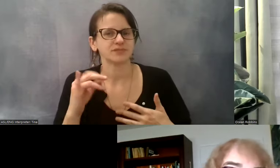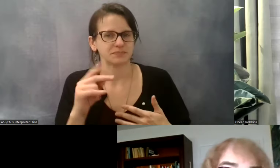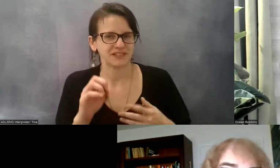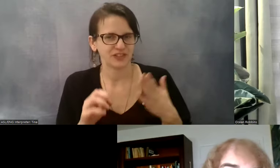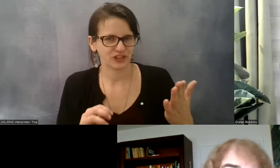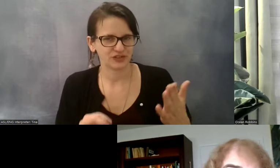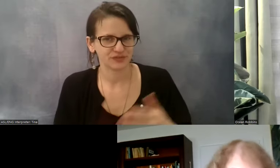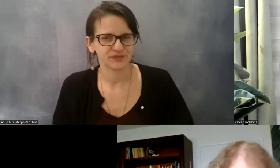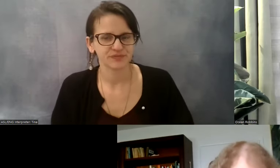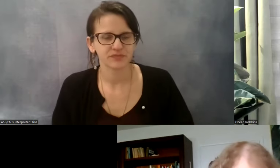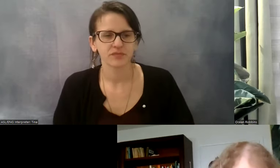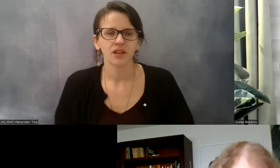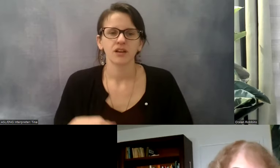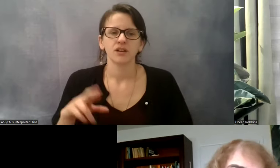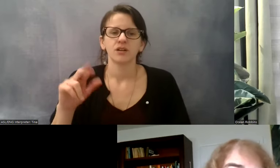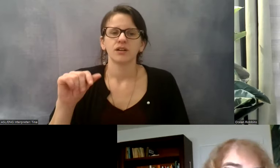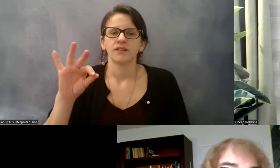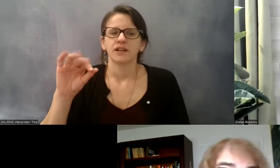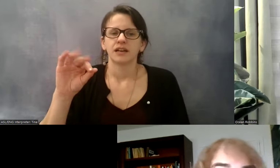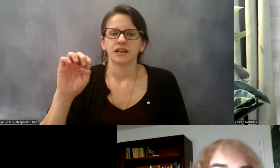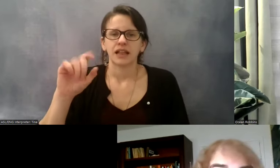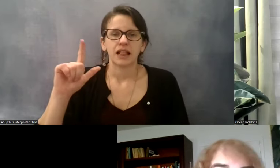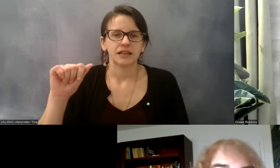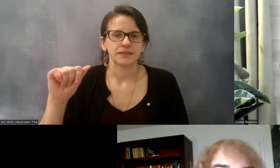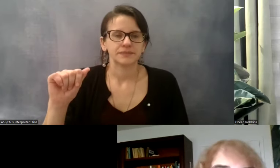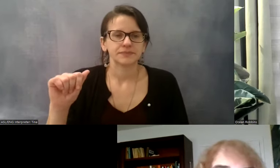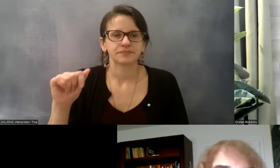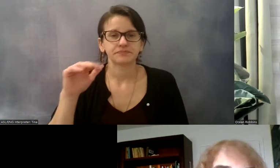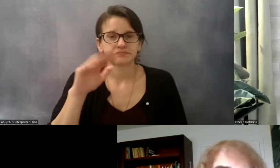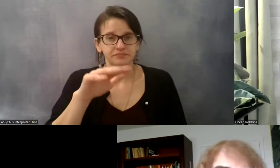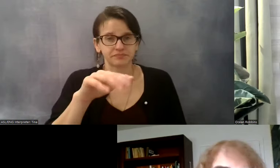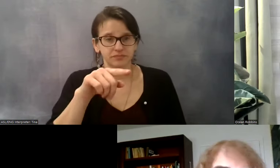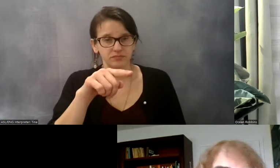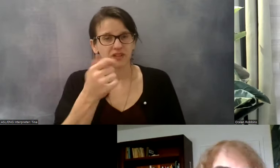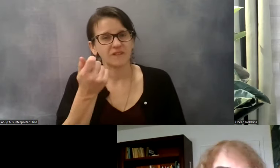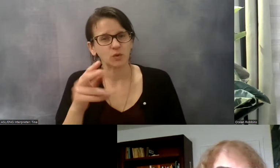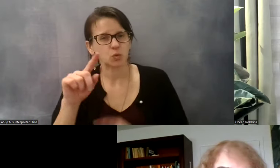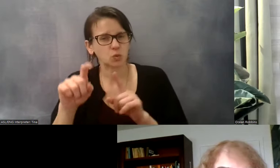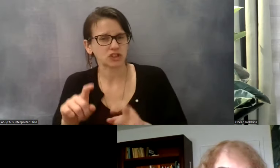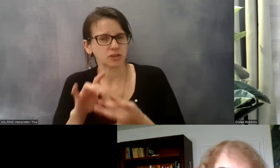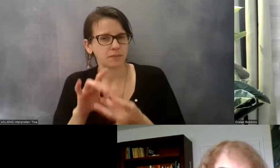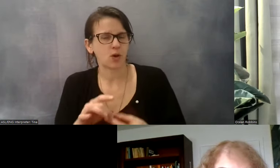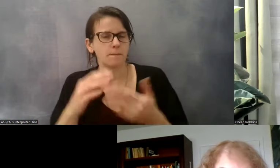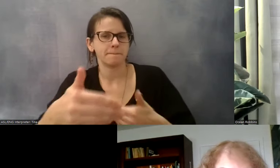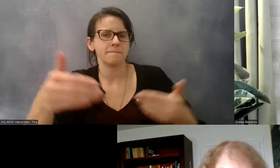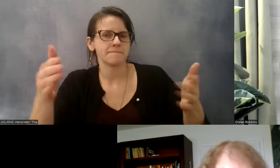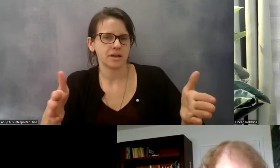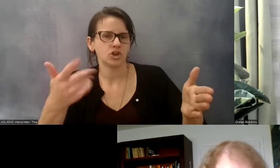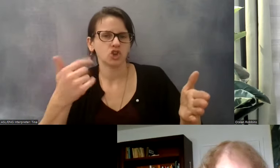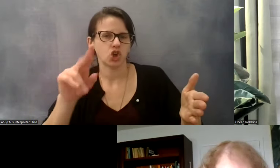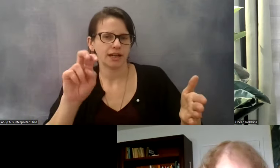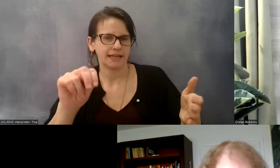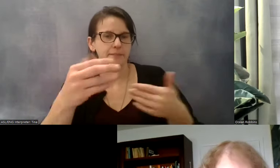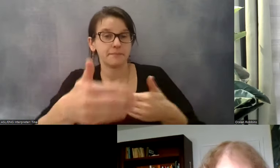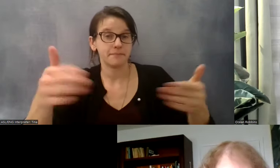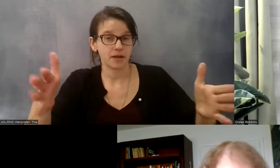All right, Rafaela, there's been a few questions about using garden boxes, both directly on